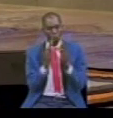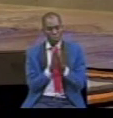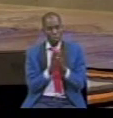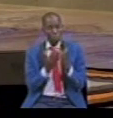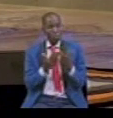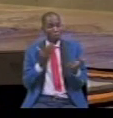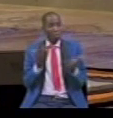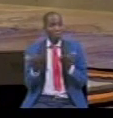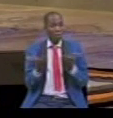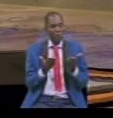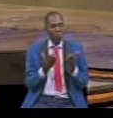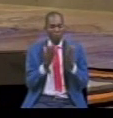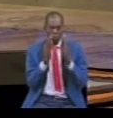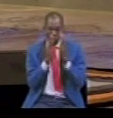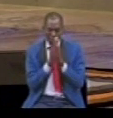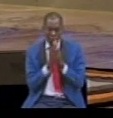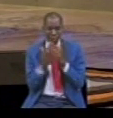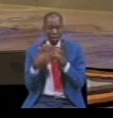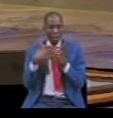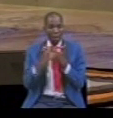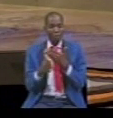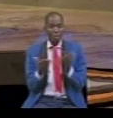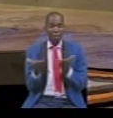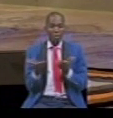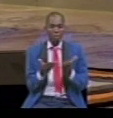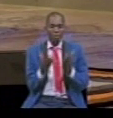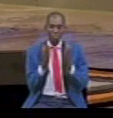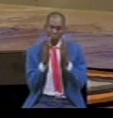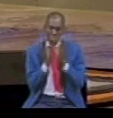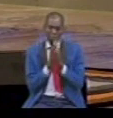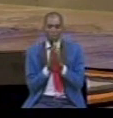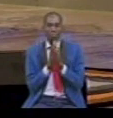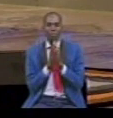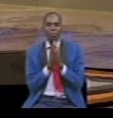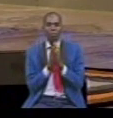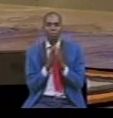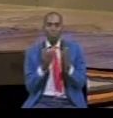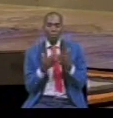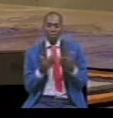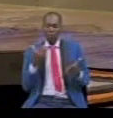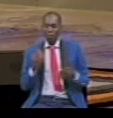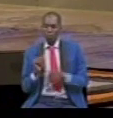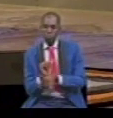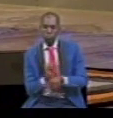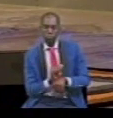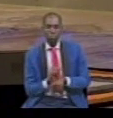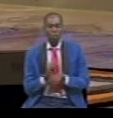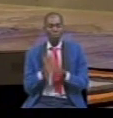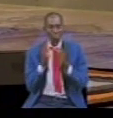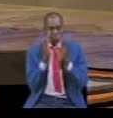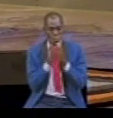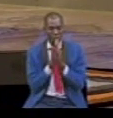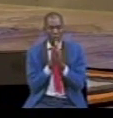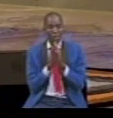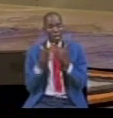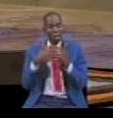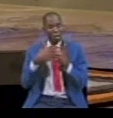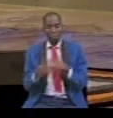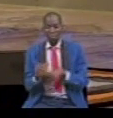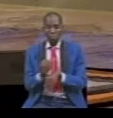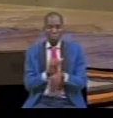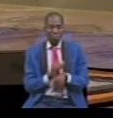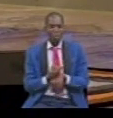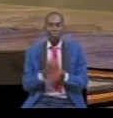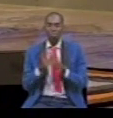pray. After the service, pray. Before duty, pray. After the